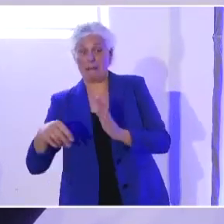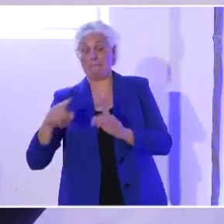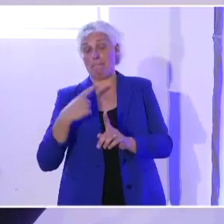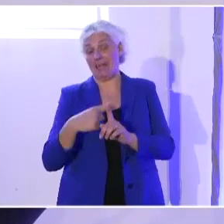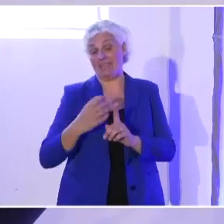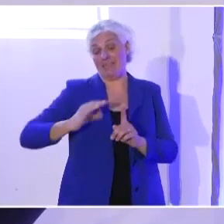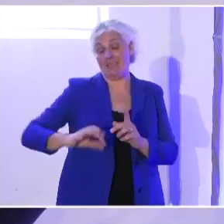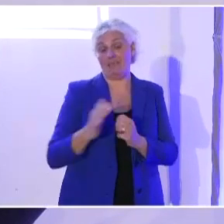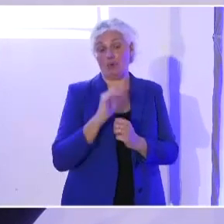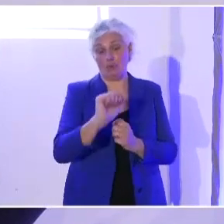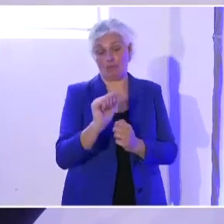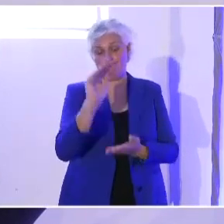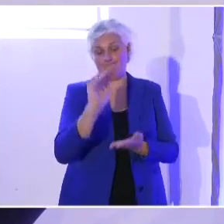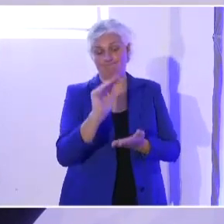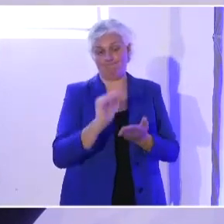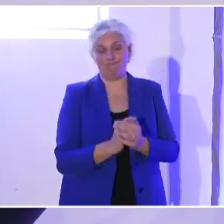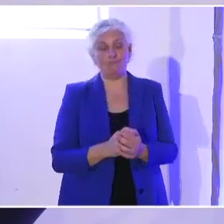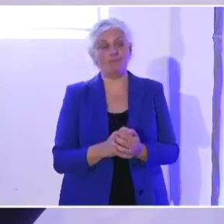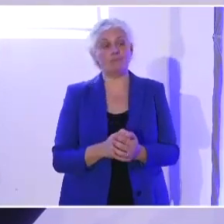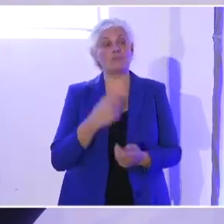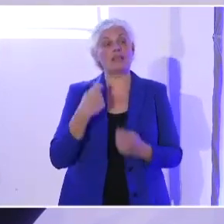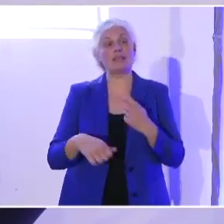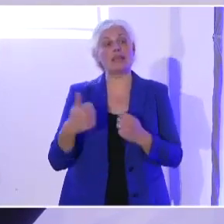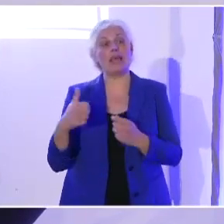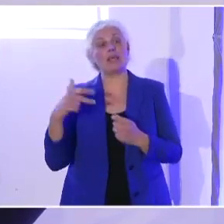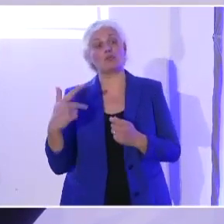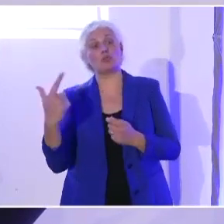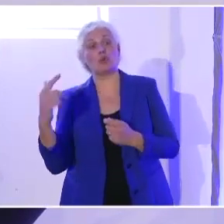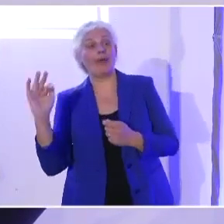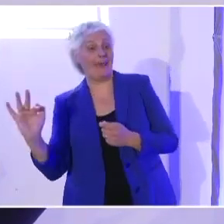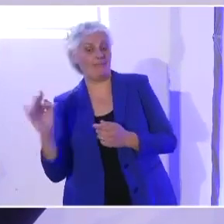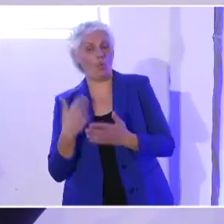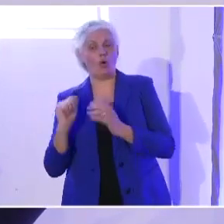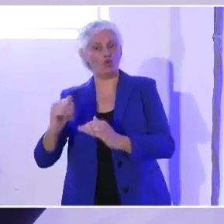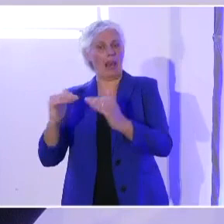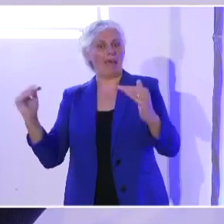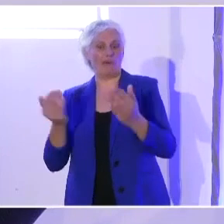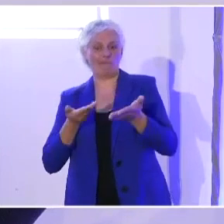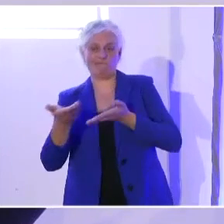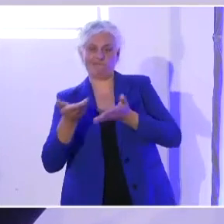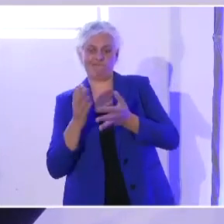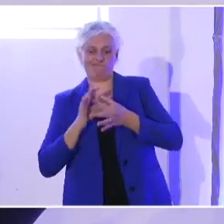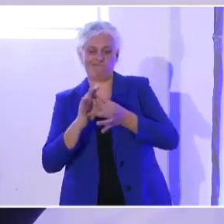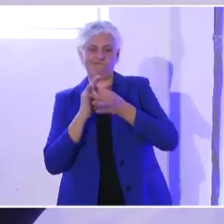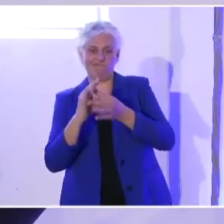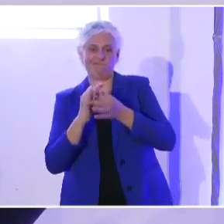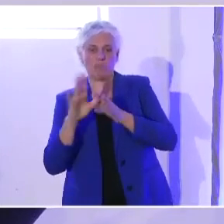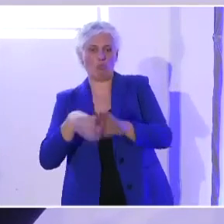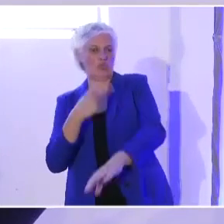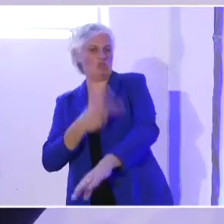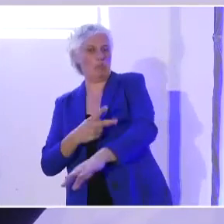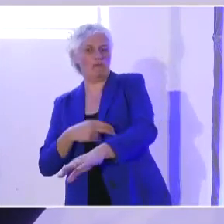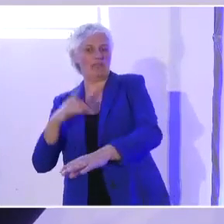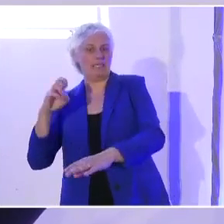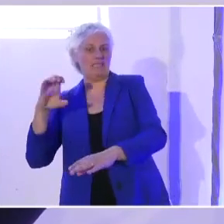mitigation. Then Article 83.2F is, what was your level of cooperation with the supervisory authorities, so the